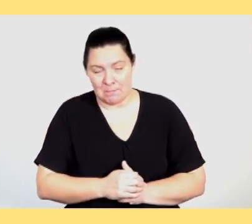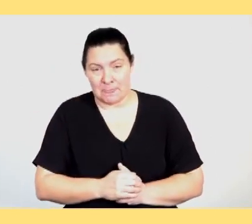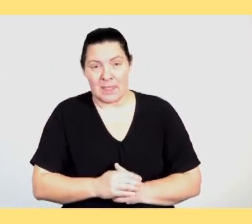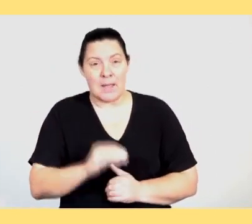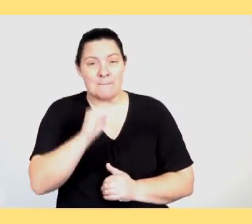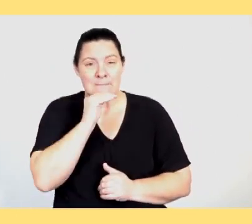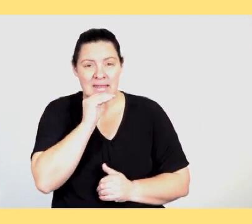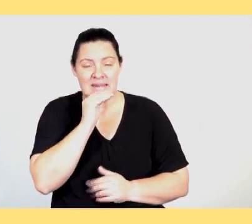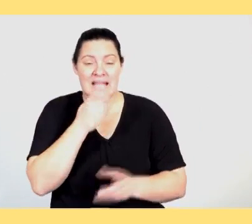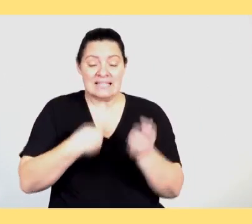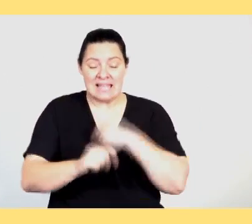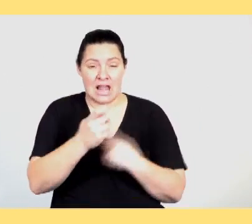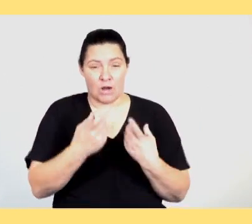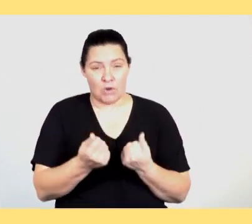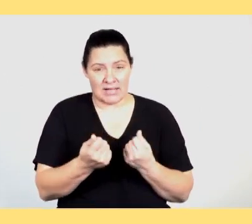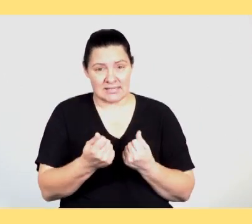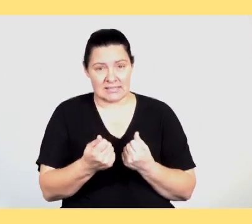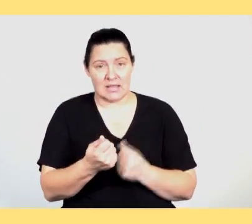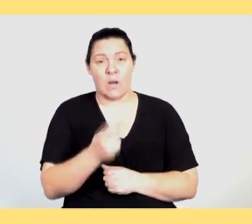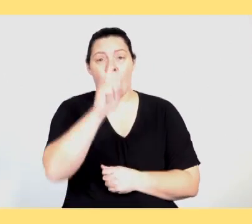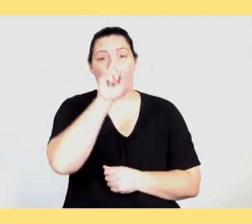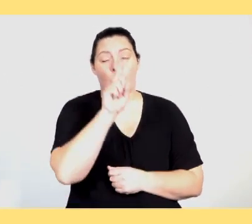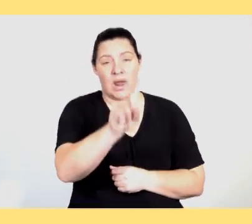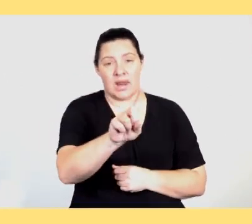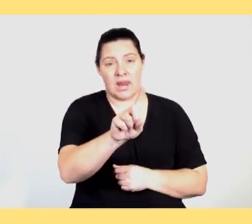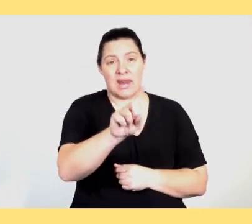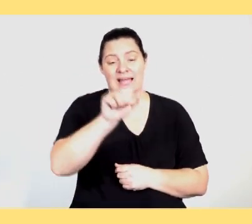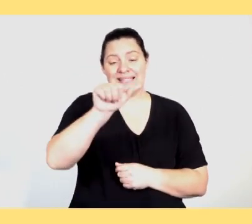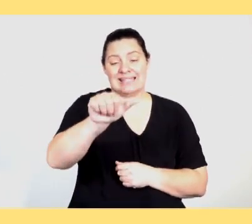60%. That means my selling price becomes